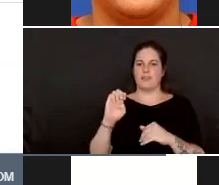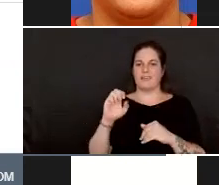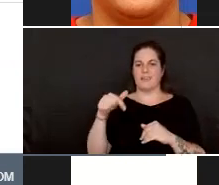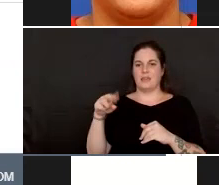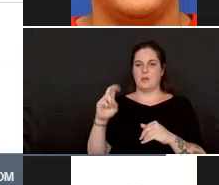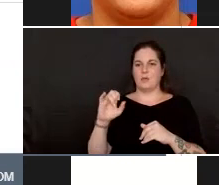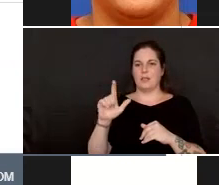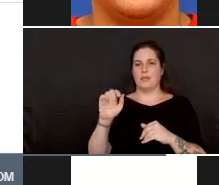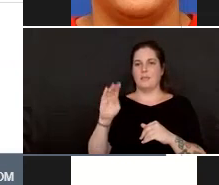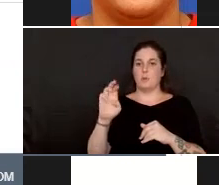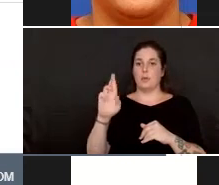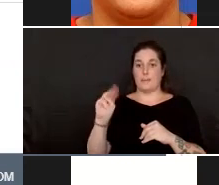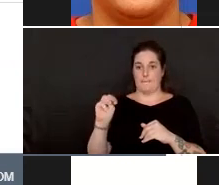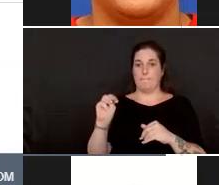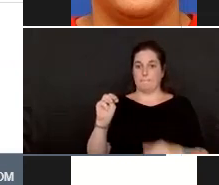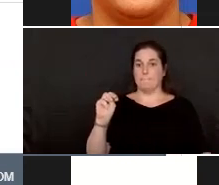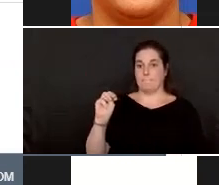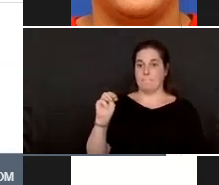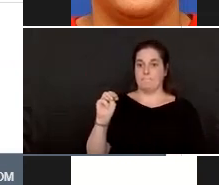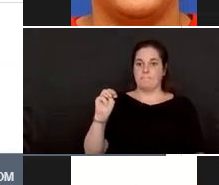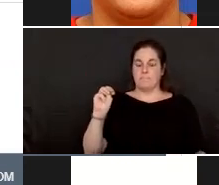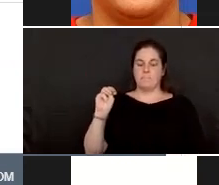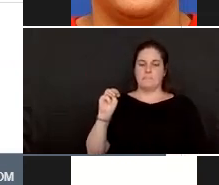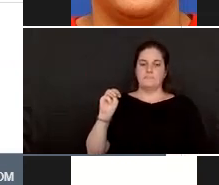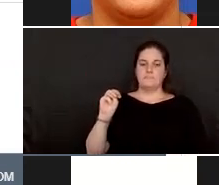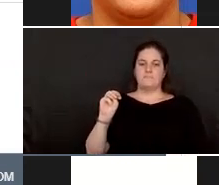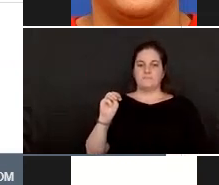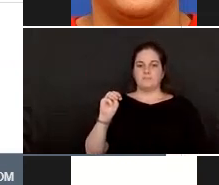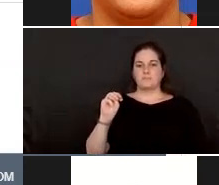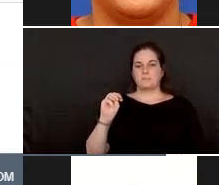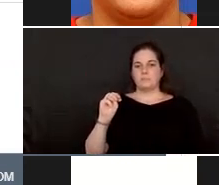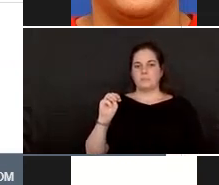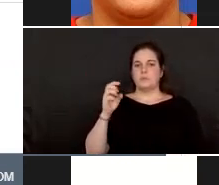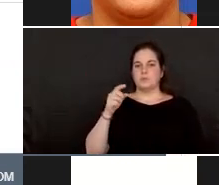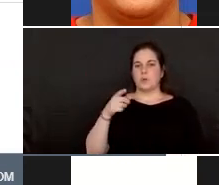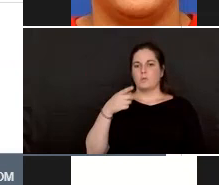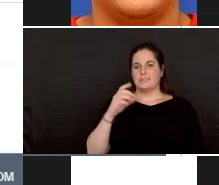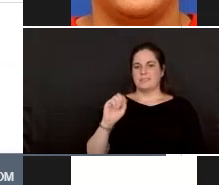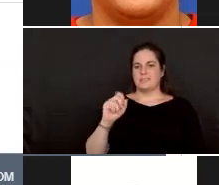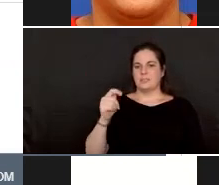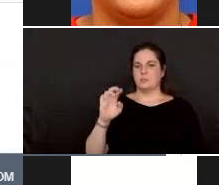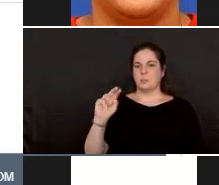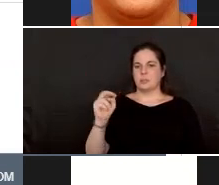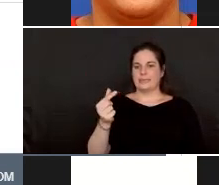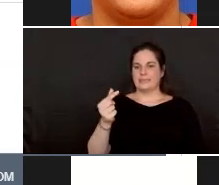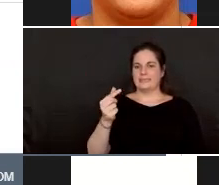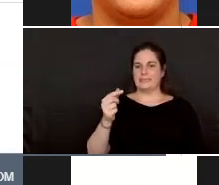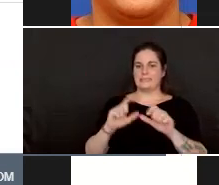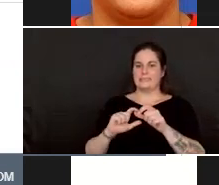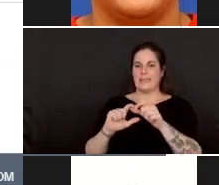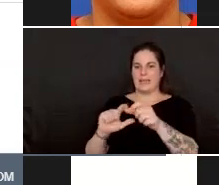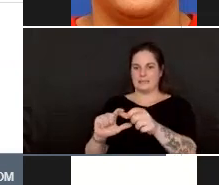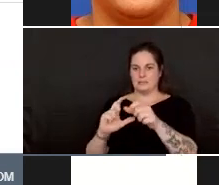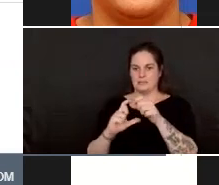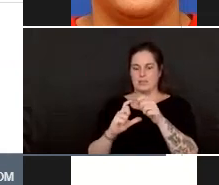okay? So for this spring constant, so you know how it behaves, the larger that